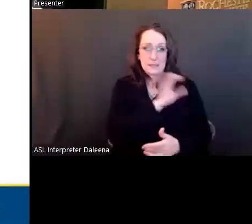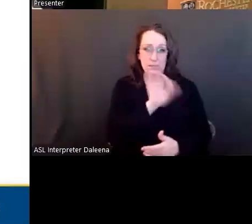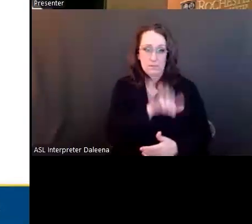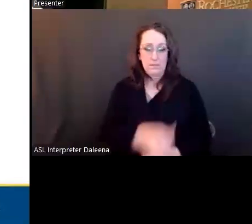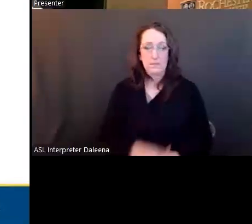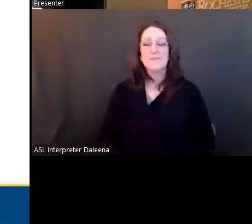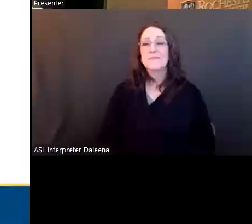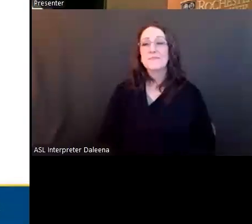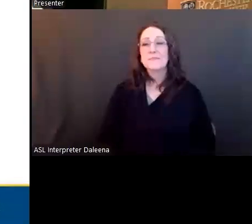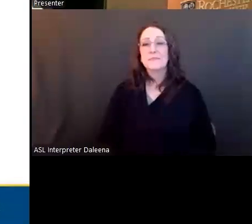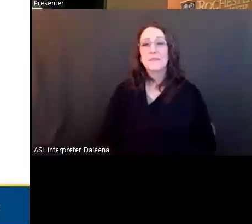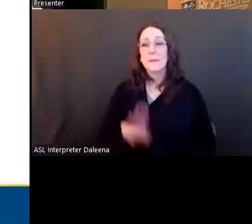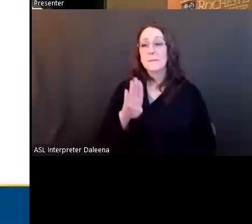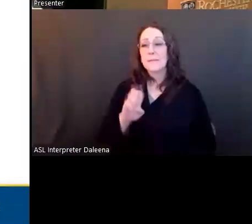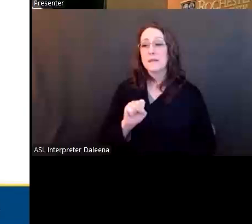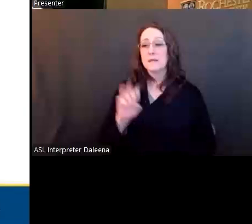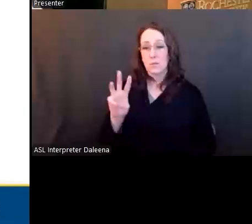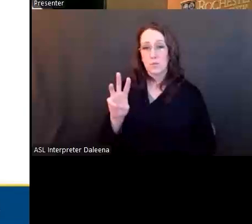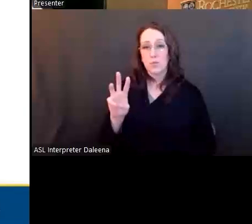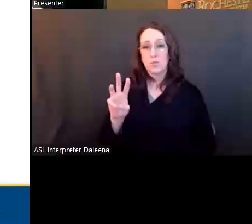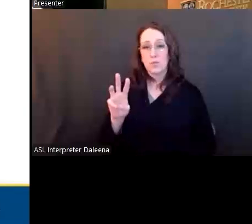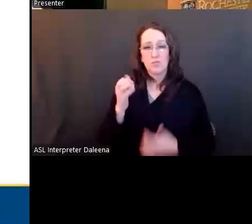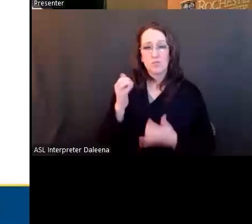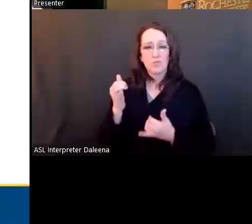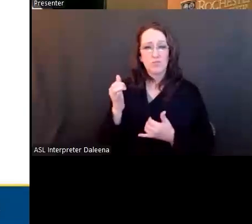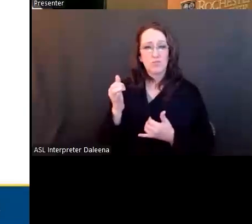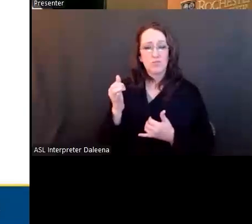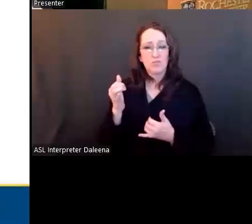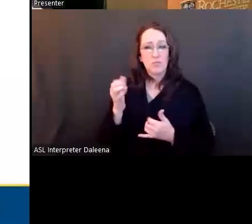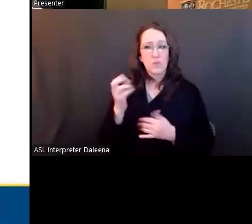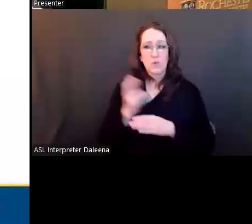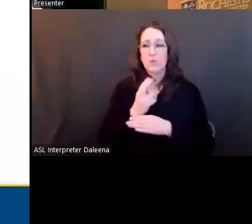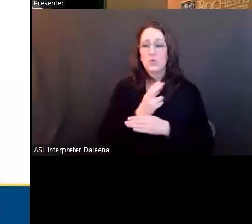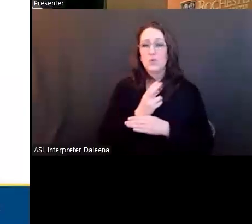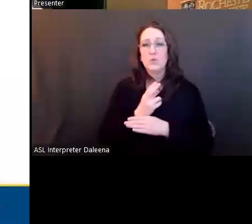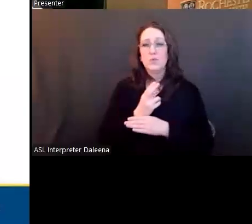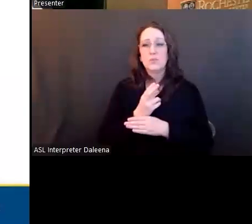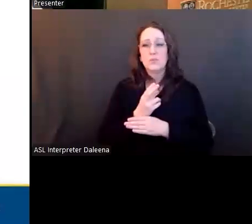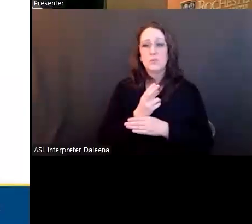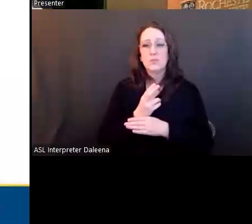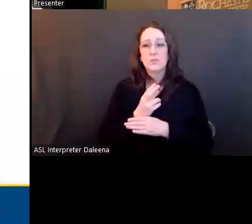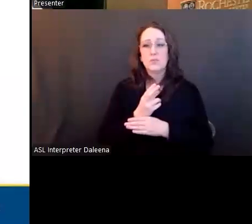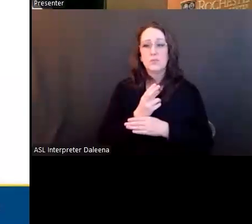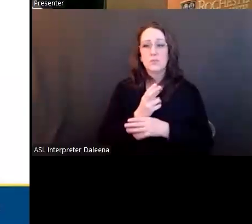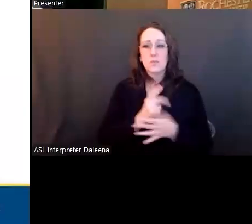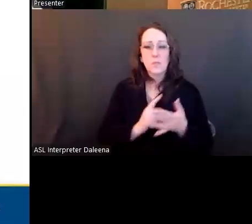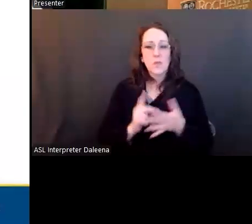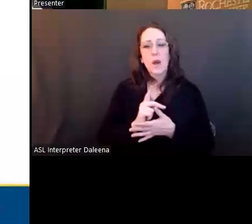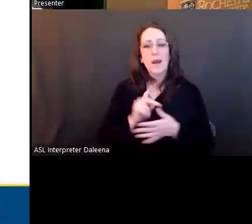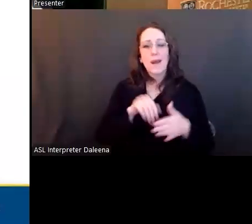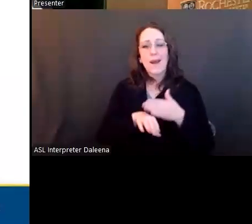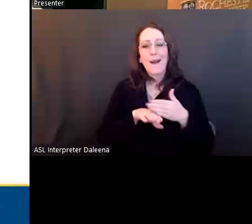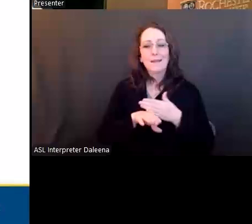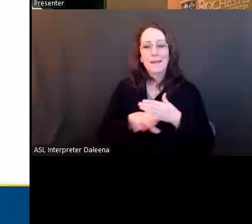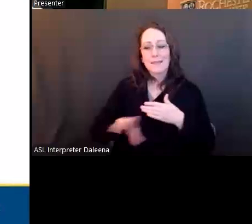Our BSW currently utilizes our priority access